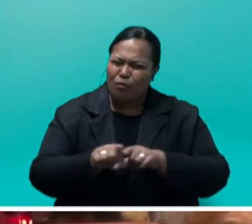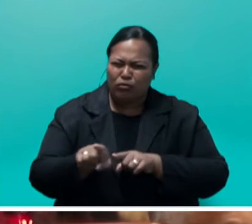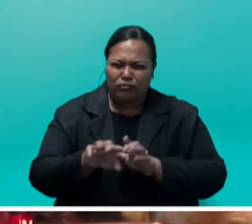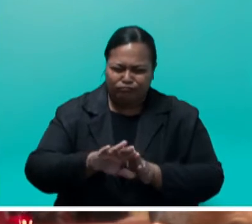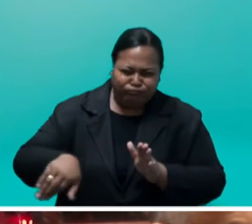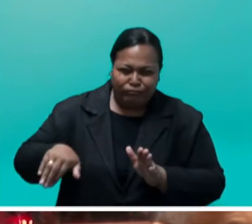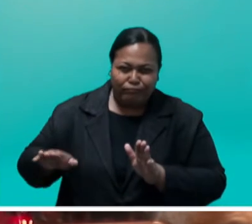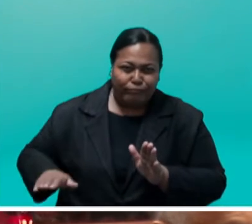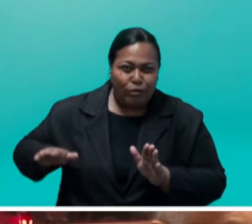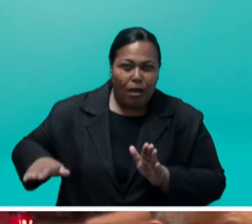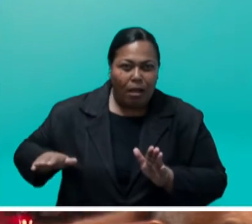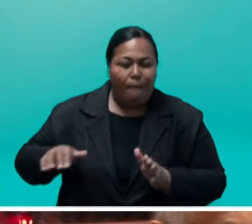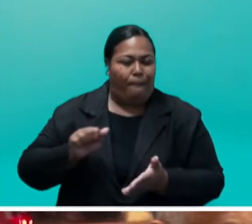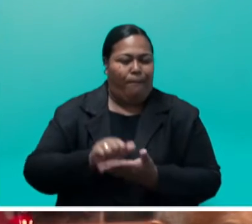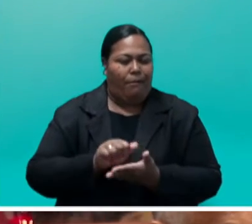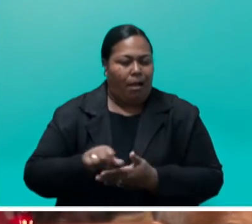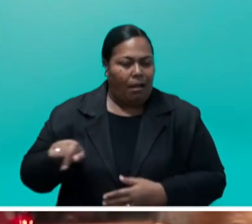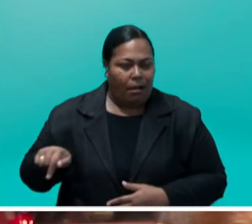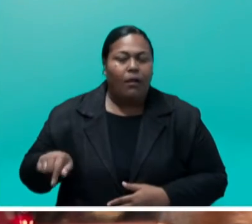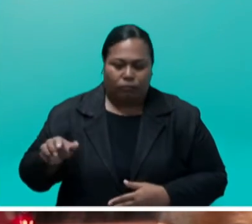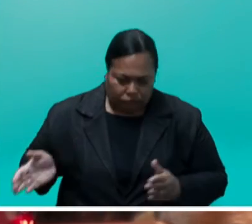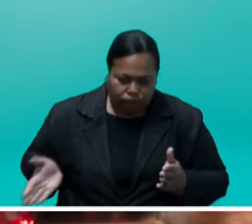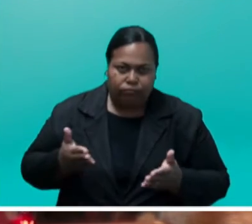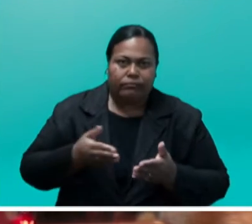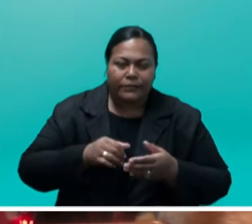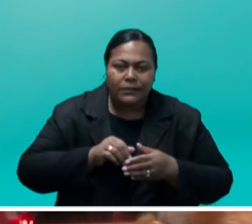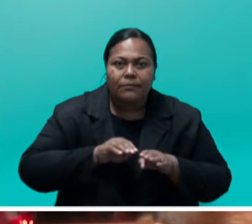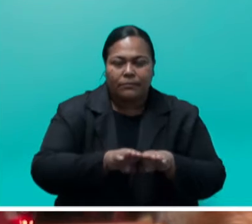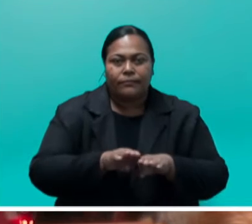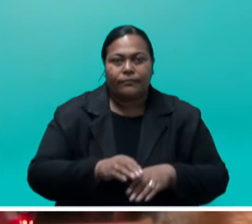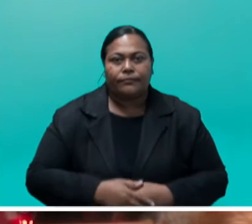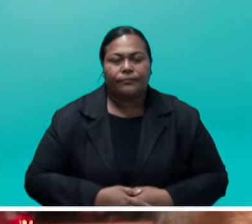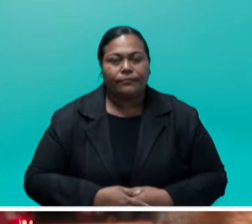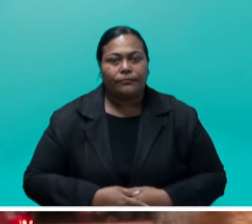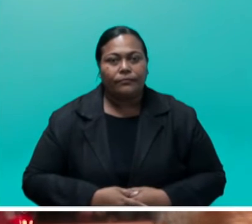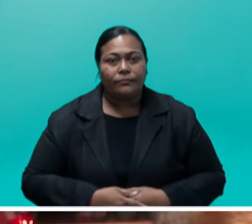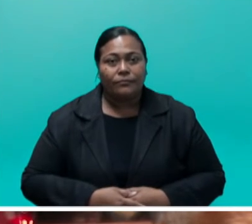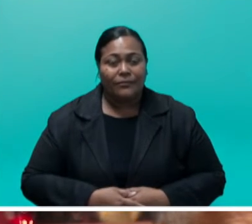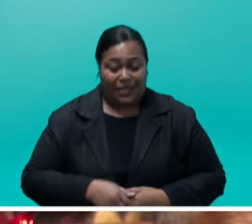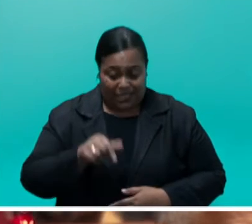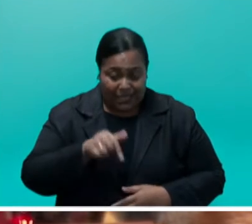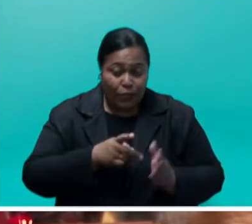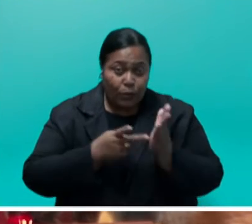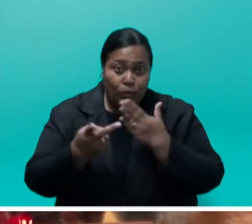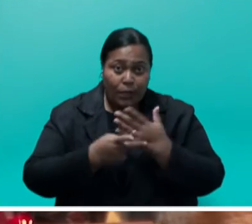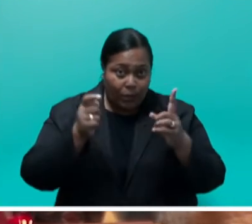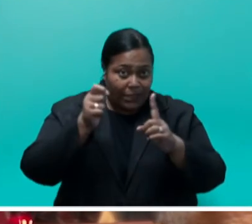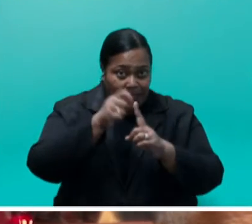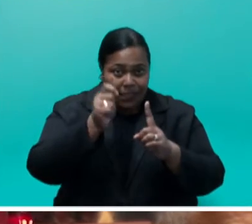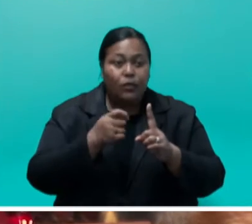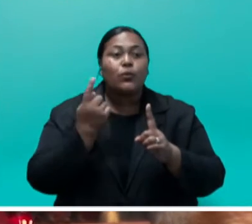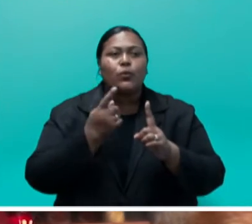and marginalized groups in Fiji. In actual fact, this project will target